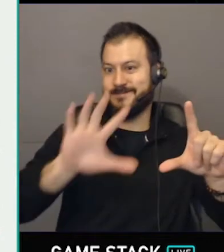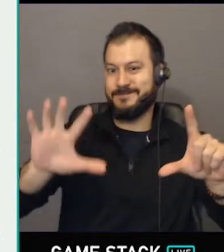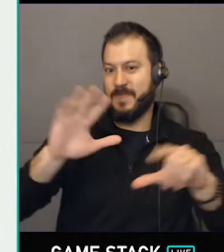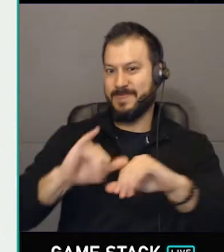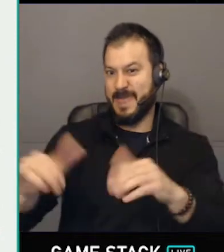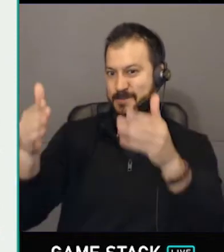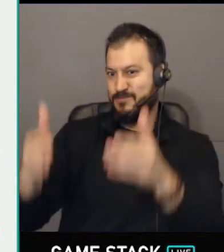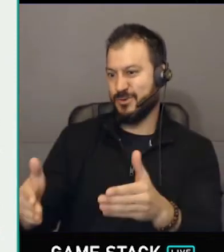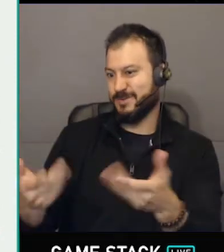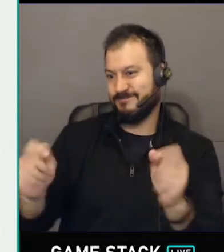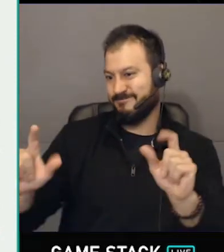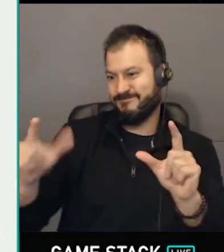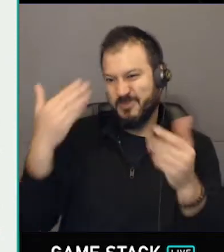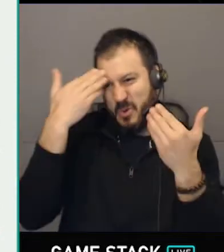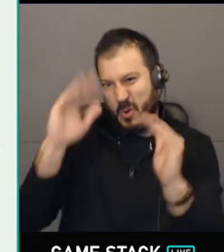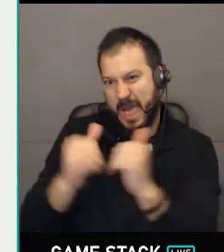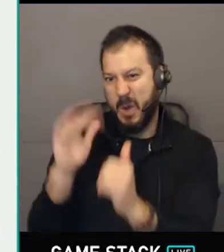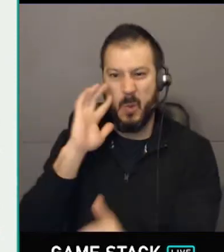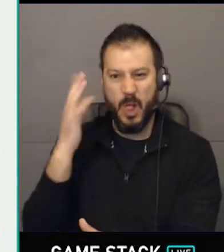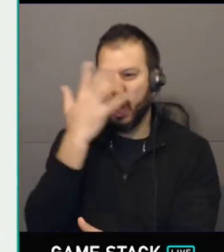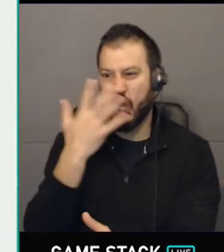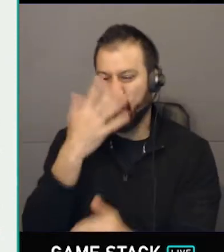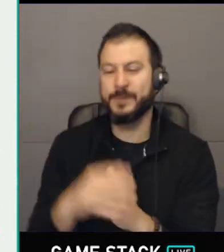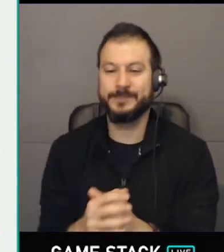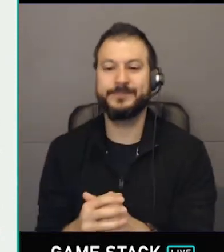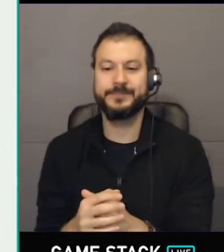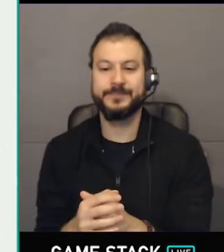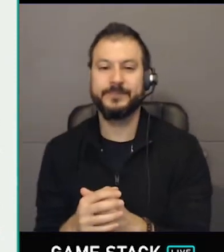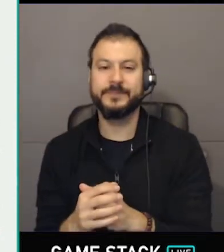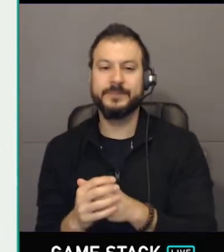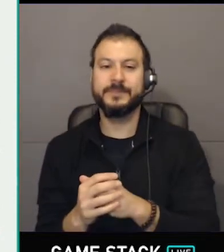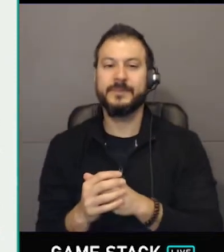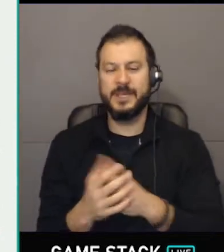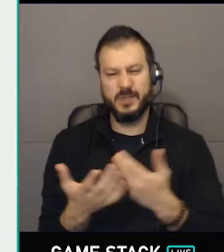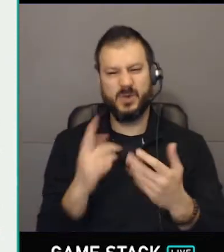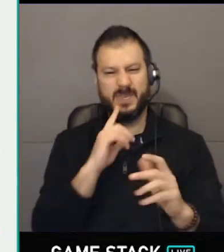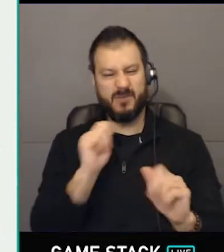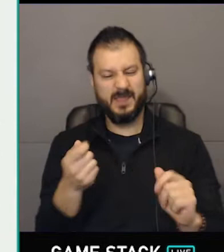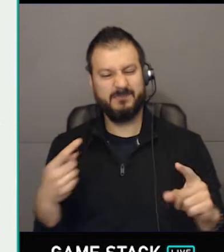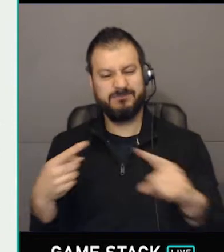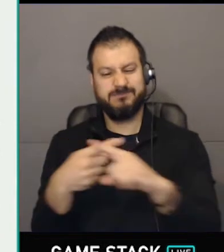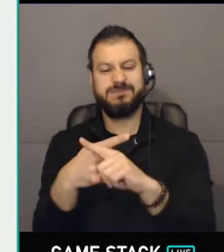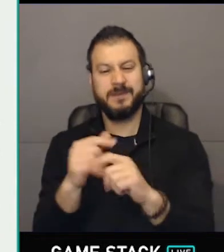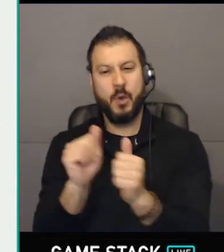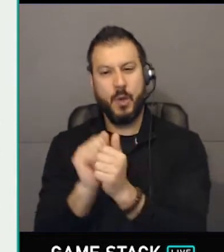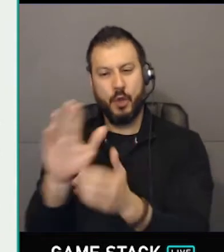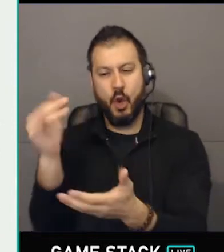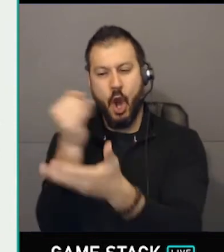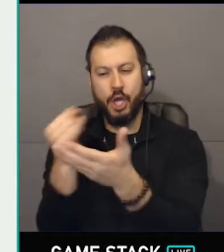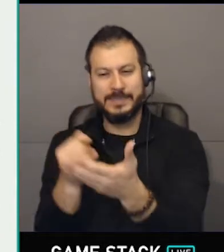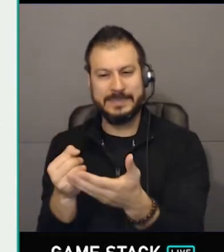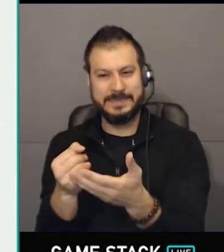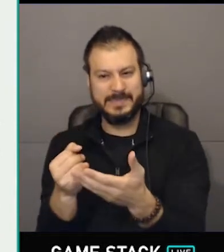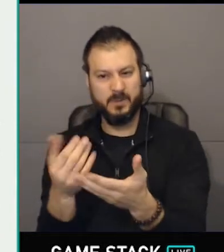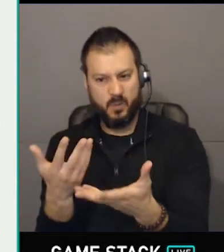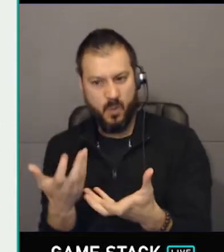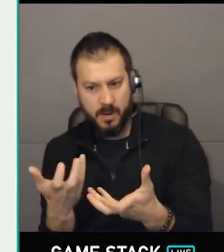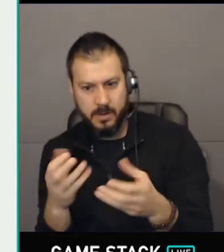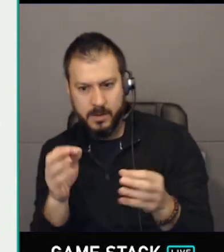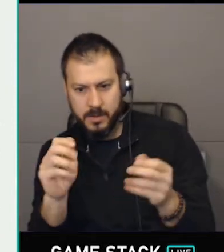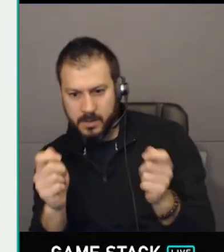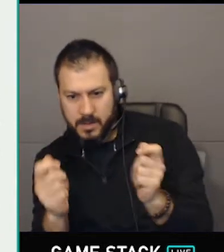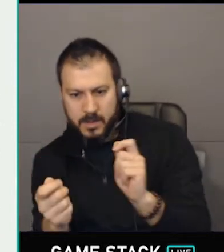So this obviously wreaks havoc with the color grading and artistic intent that your team has carefully defined, but can also break your